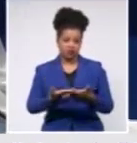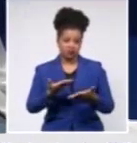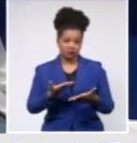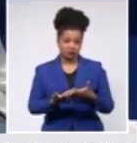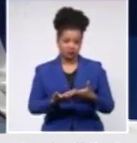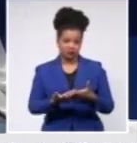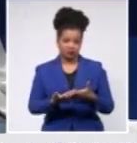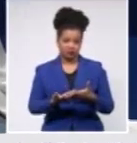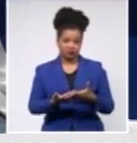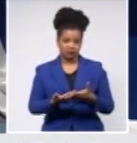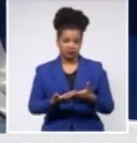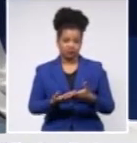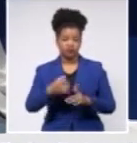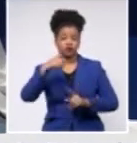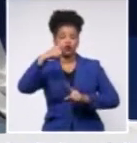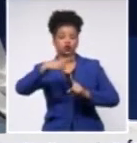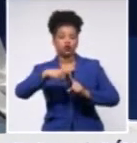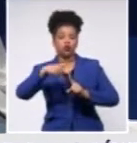Ávila,